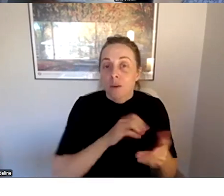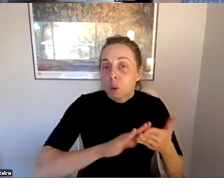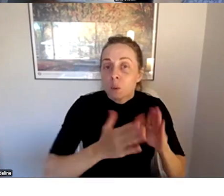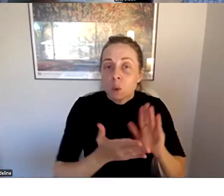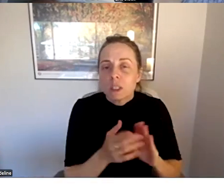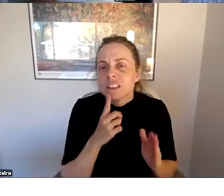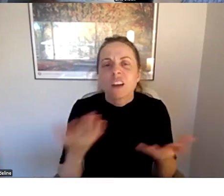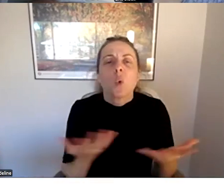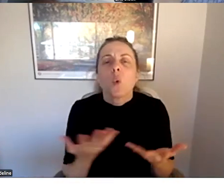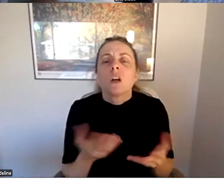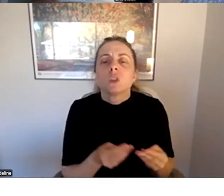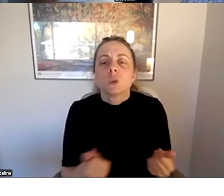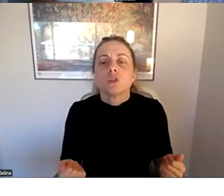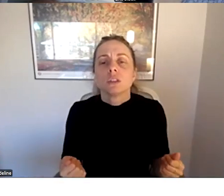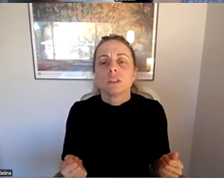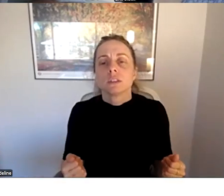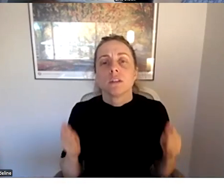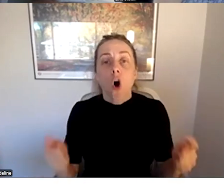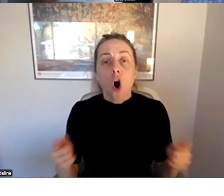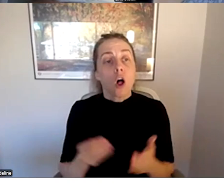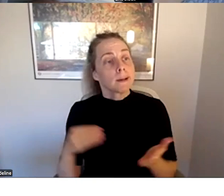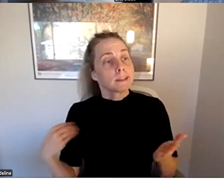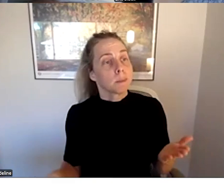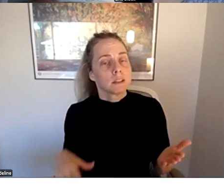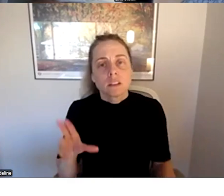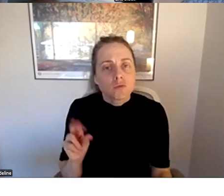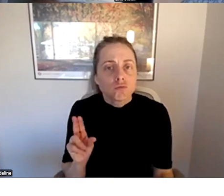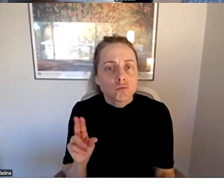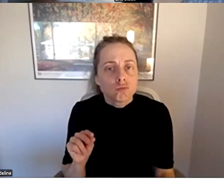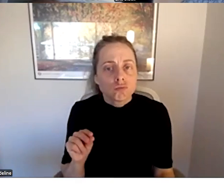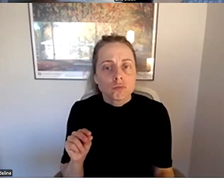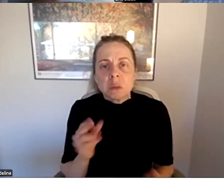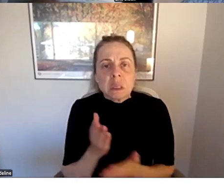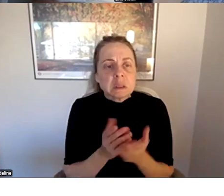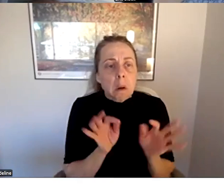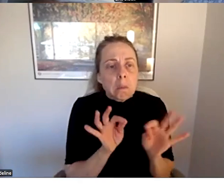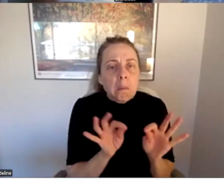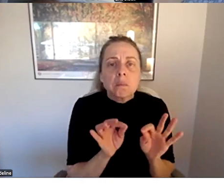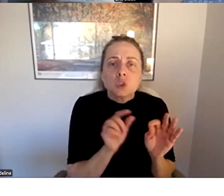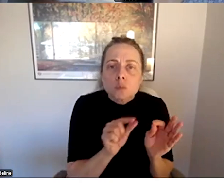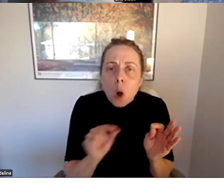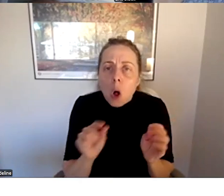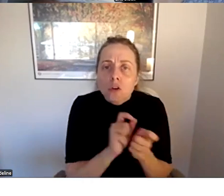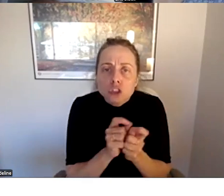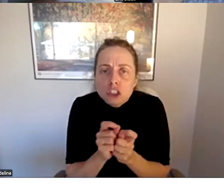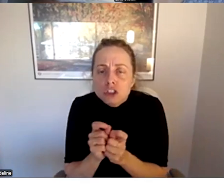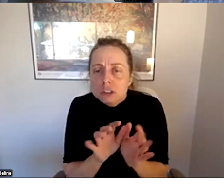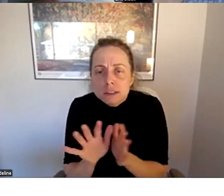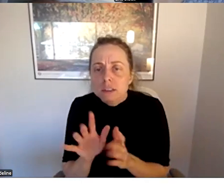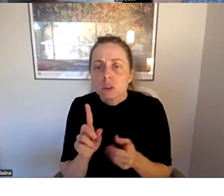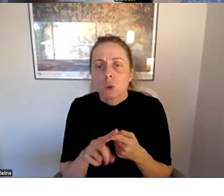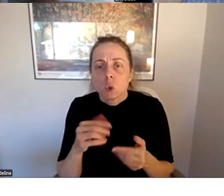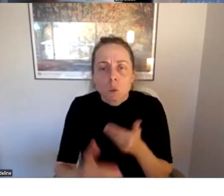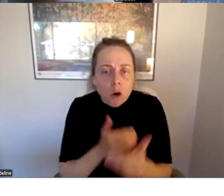the solutions. They're not all expensive. They're all, you know, small changes in a lot of cases to process that